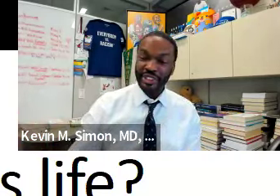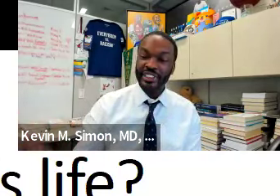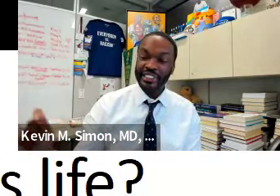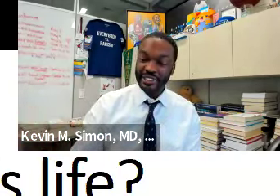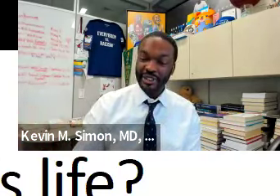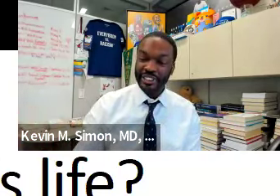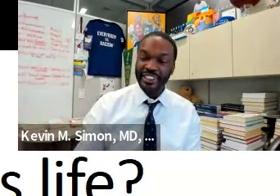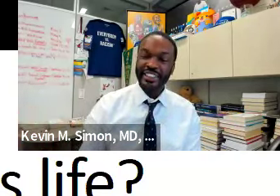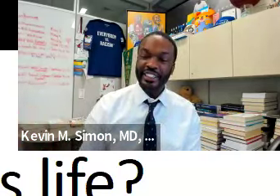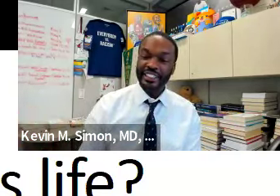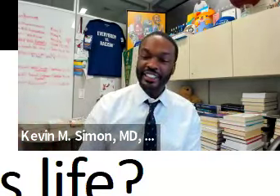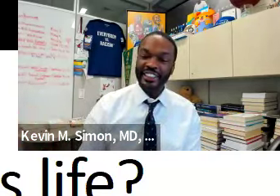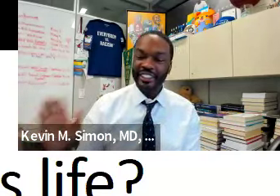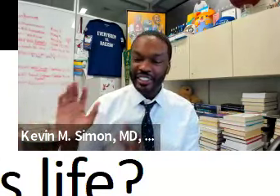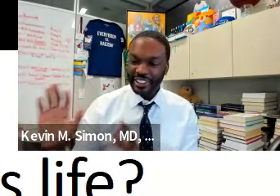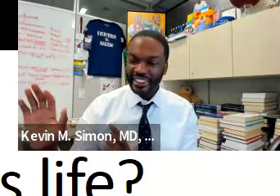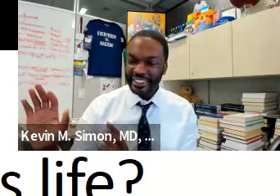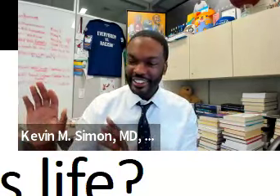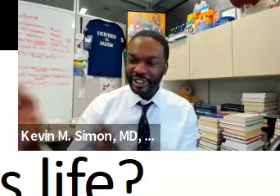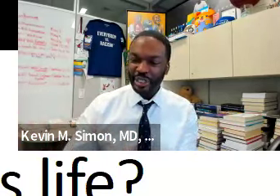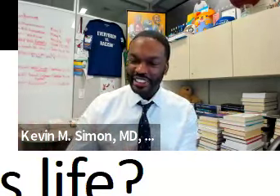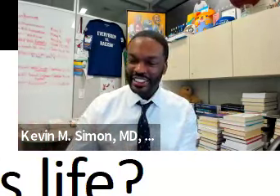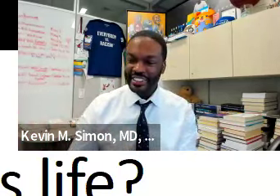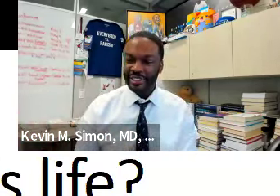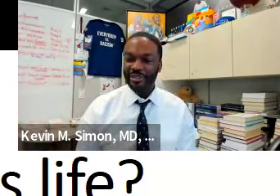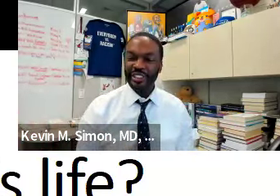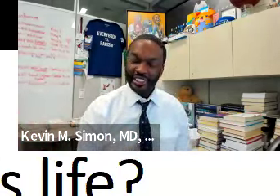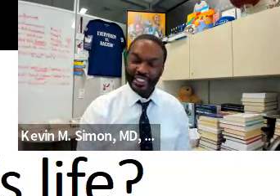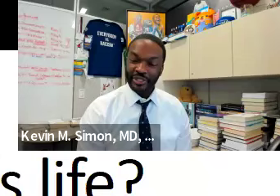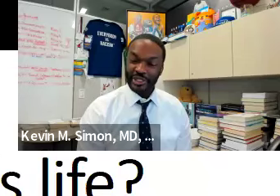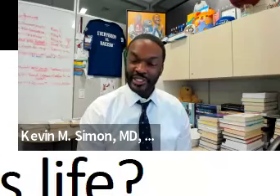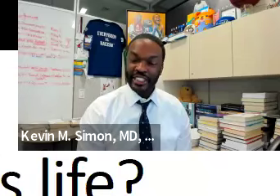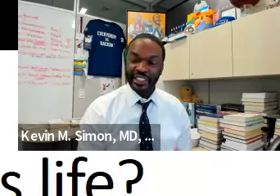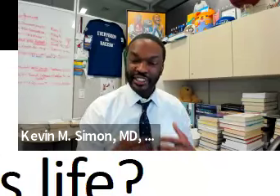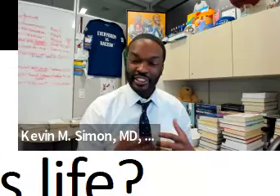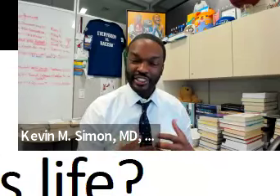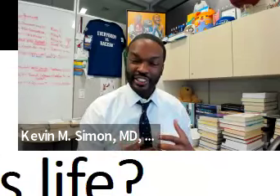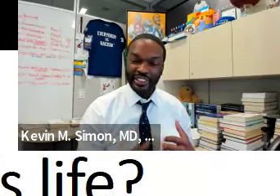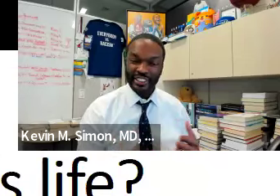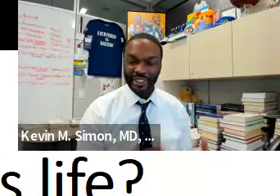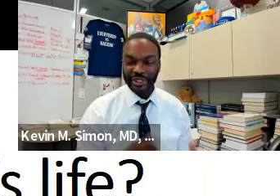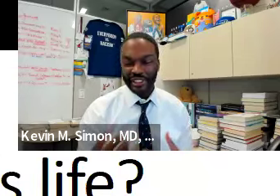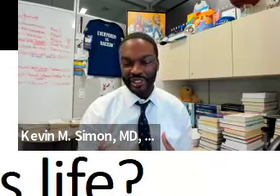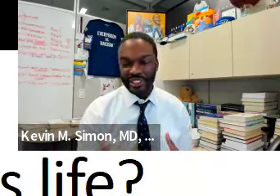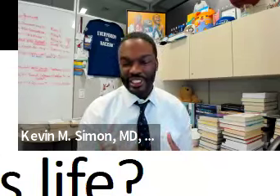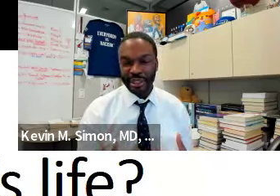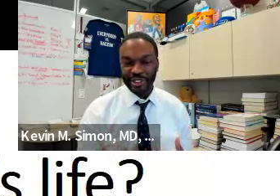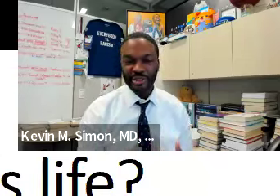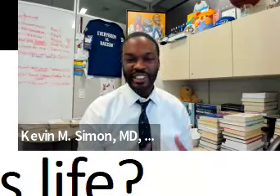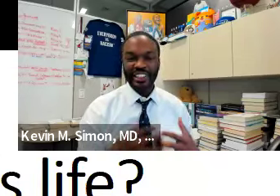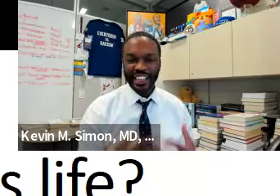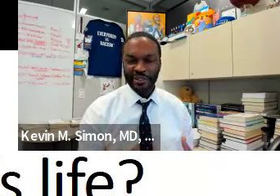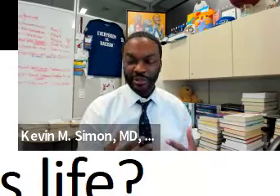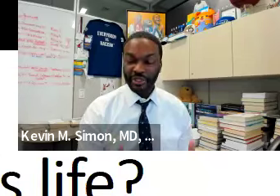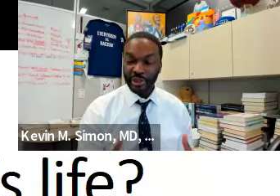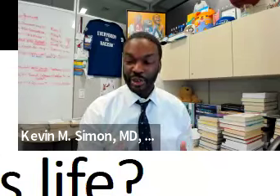up, little Joe is annoying. Don't pay attention to him. Individuals that are on the neurodivergent